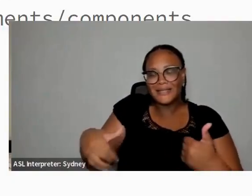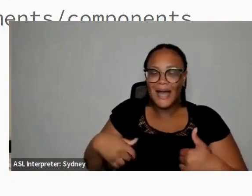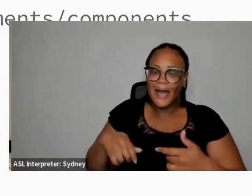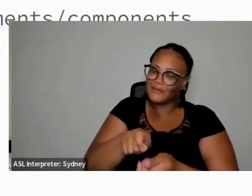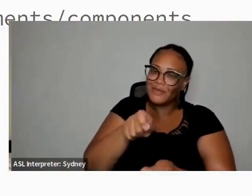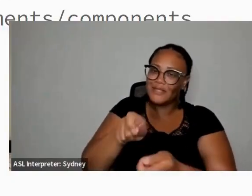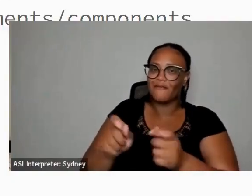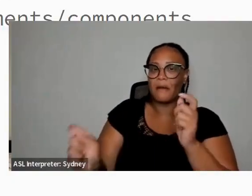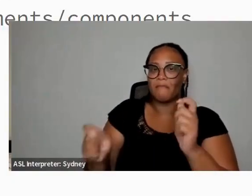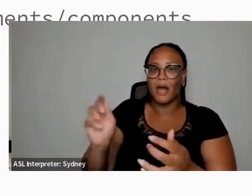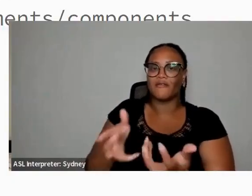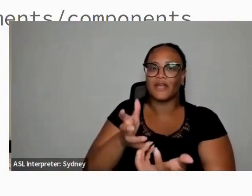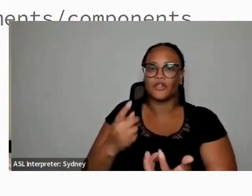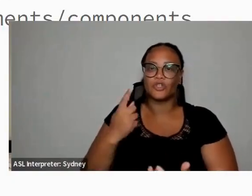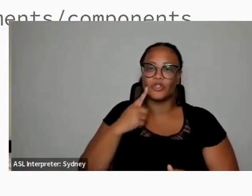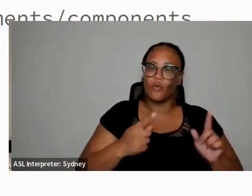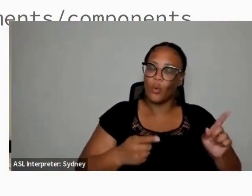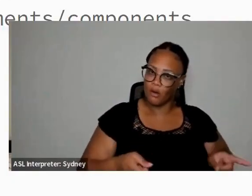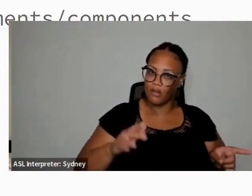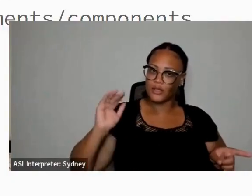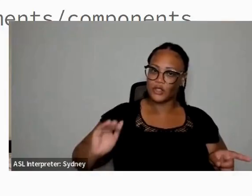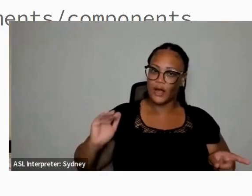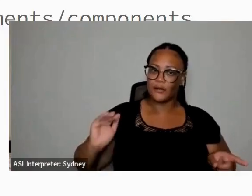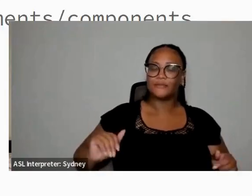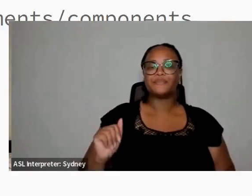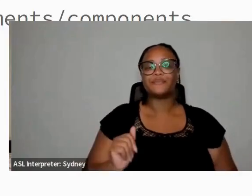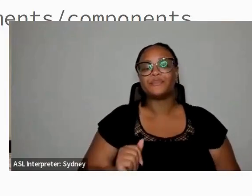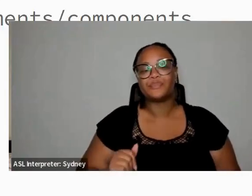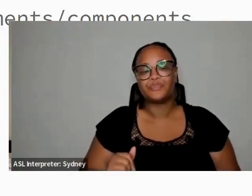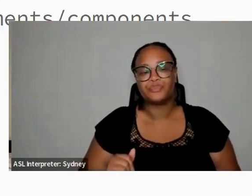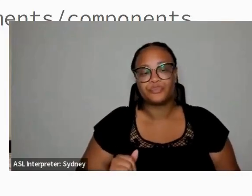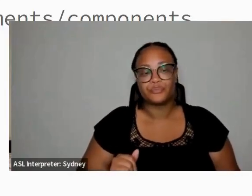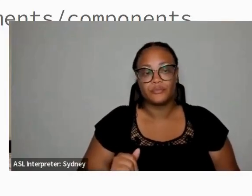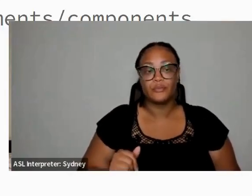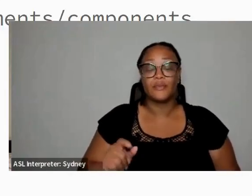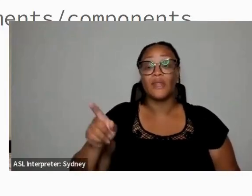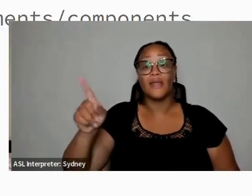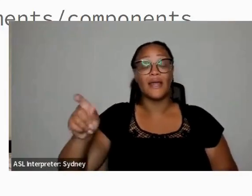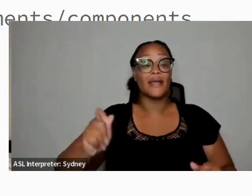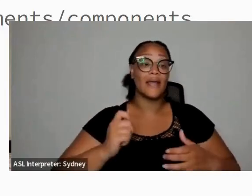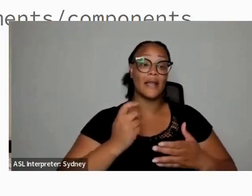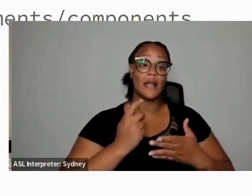determine whether or not that particular activity is going to be most suitable for your child.